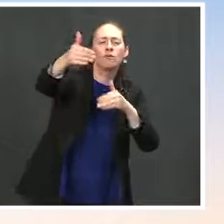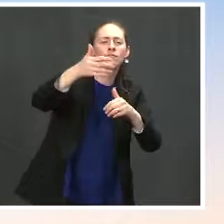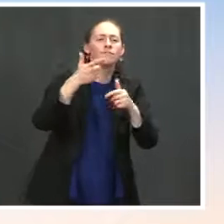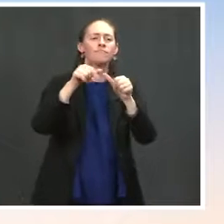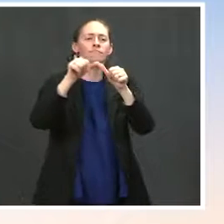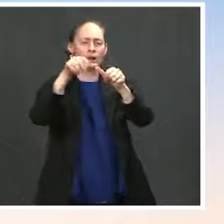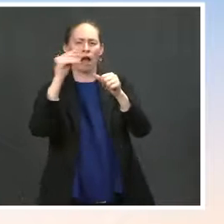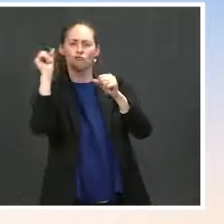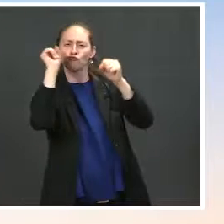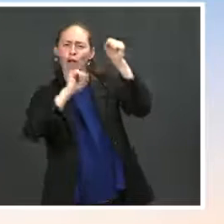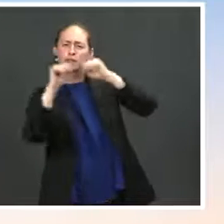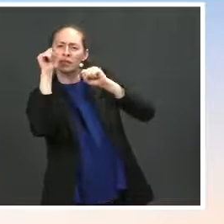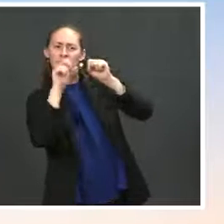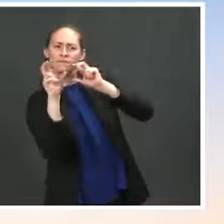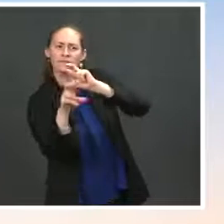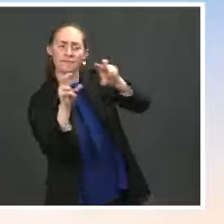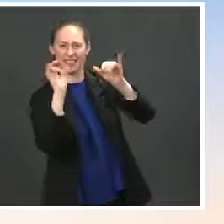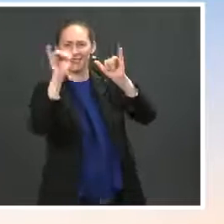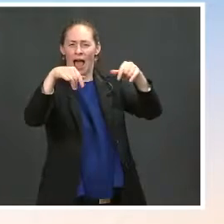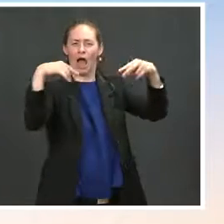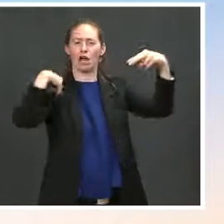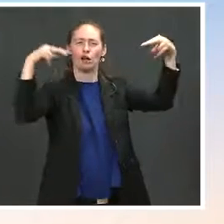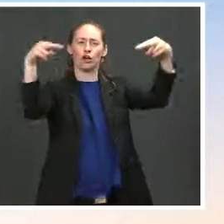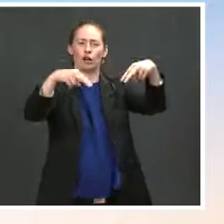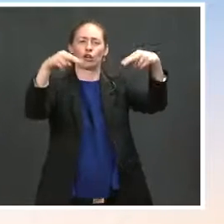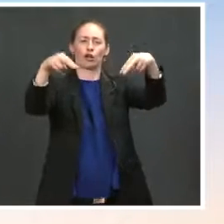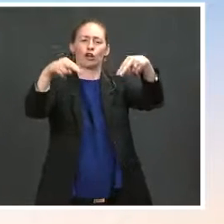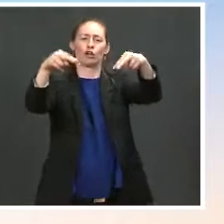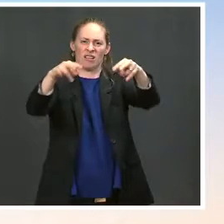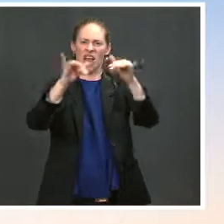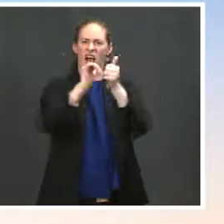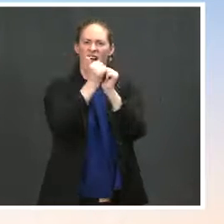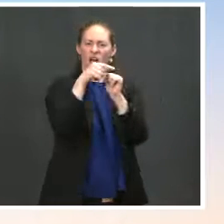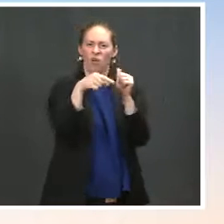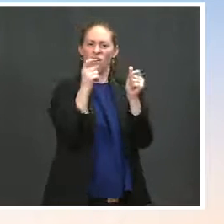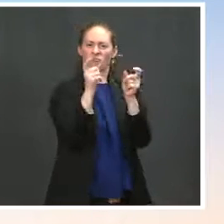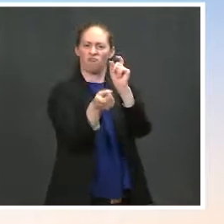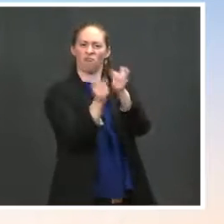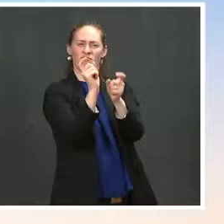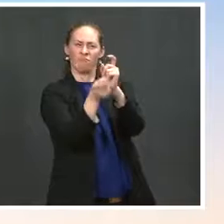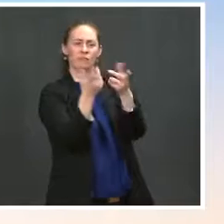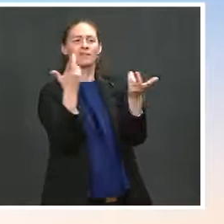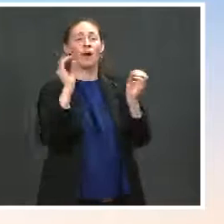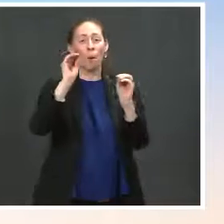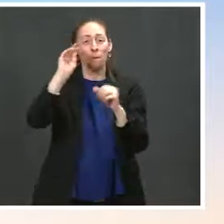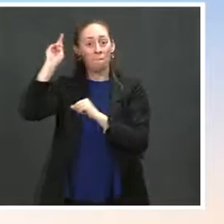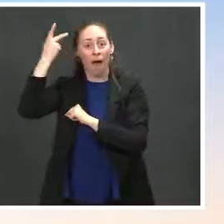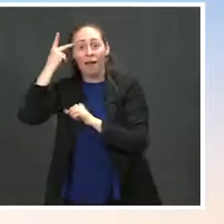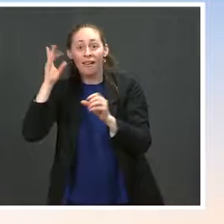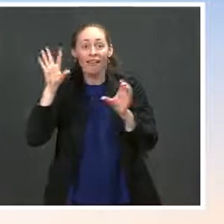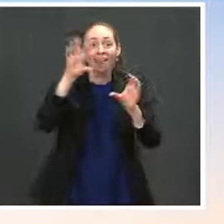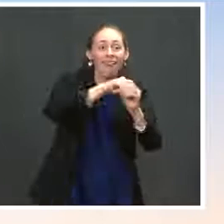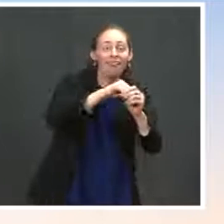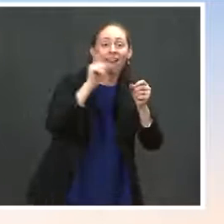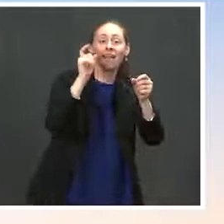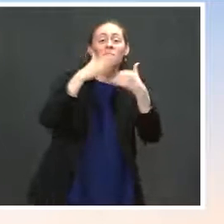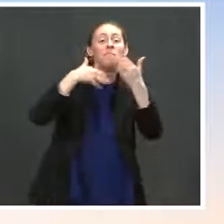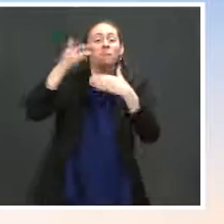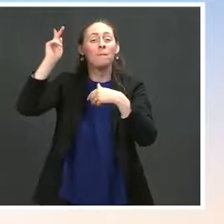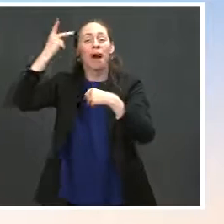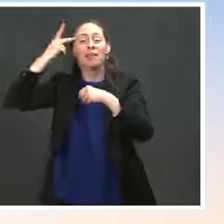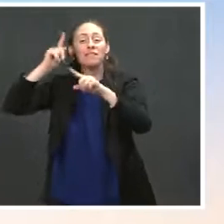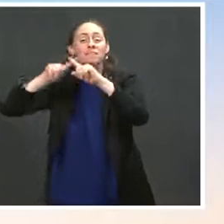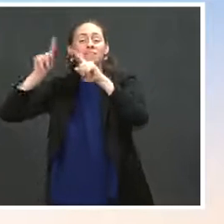judgment, and that is the way the market's moving, no politician, no matter how demagogic or